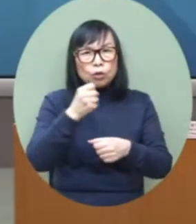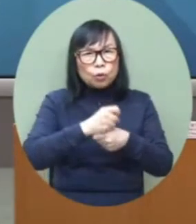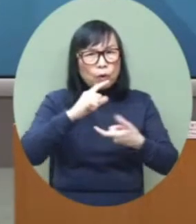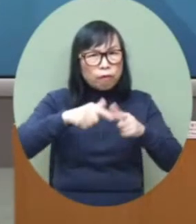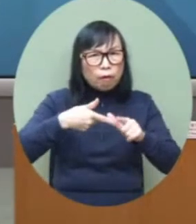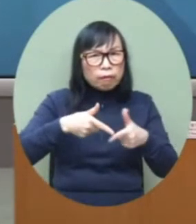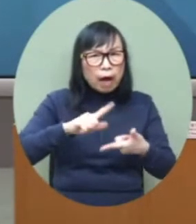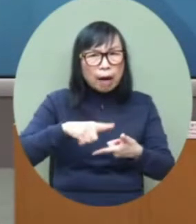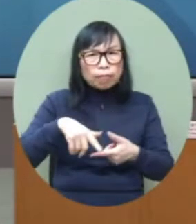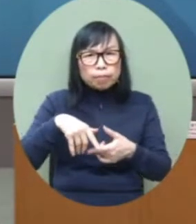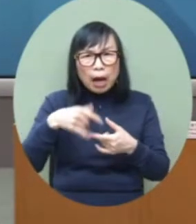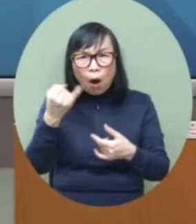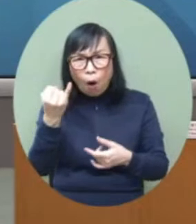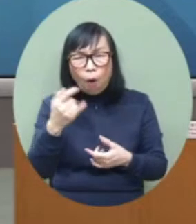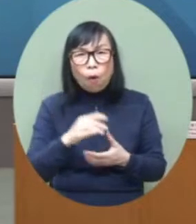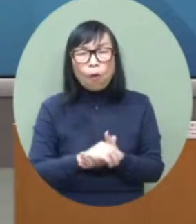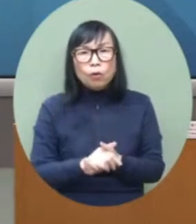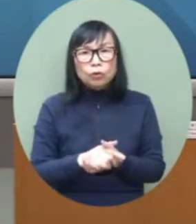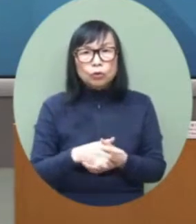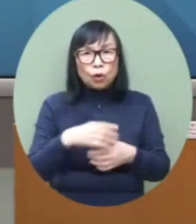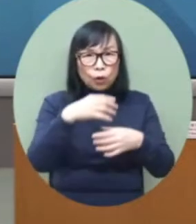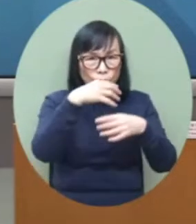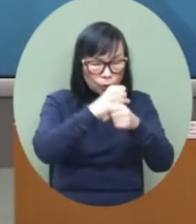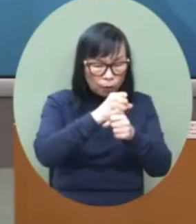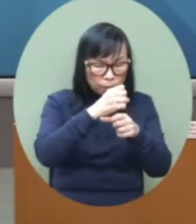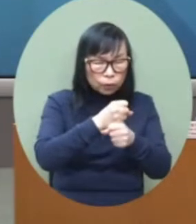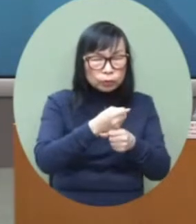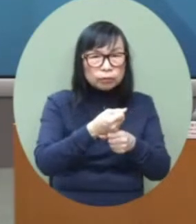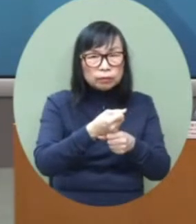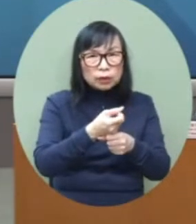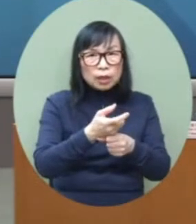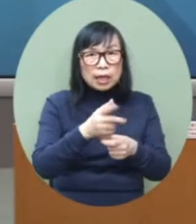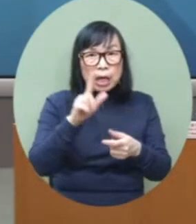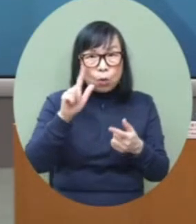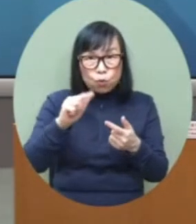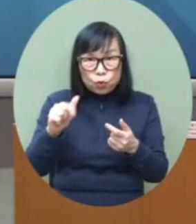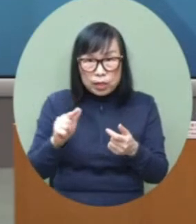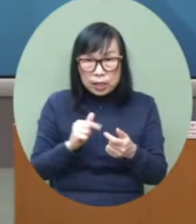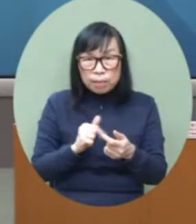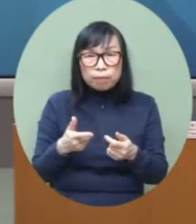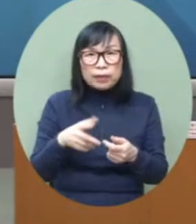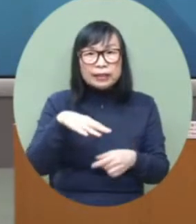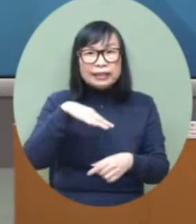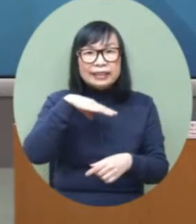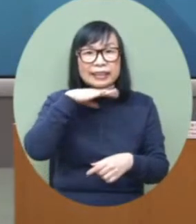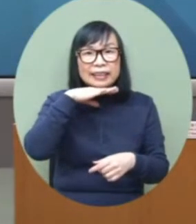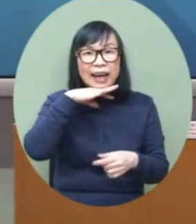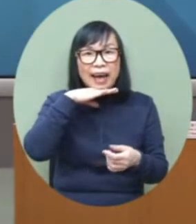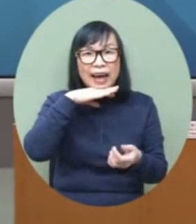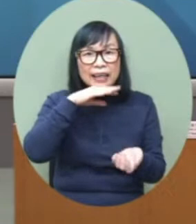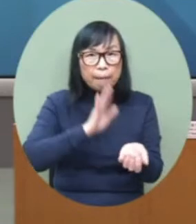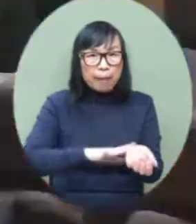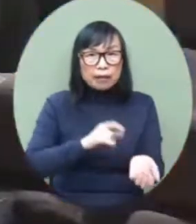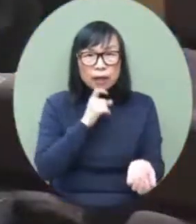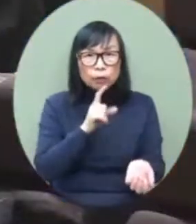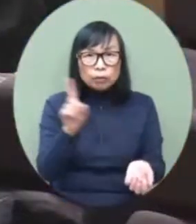they conduct testing is not ideal, if the sample is contaminated, will that give to false